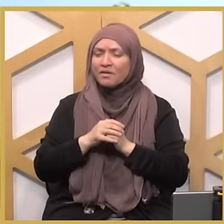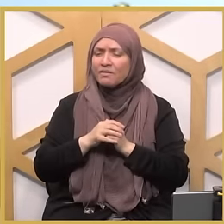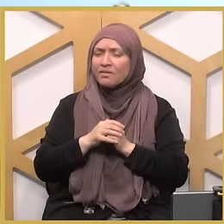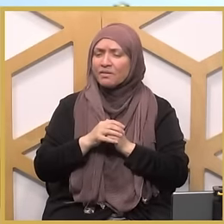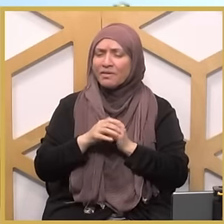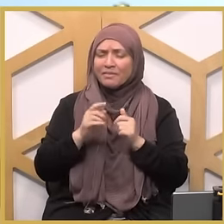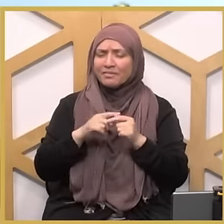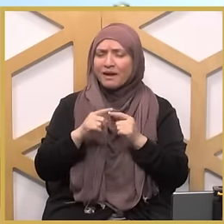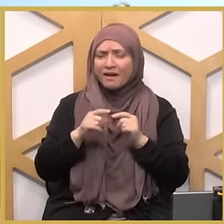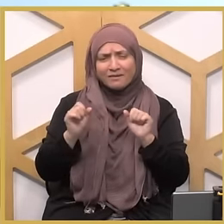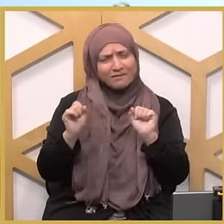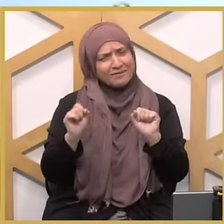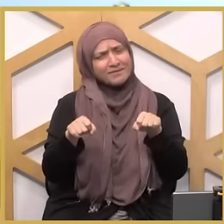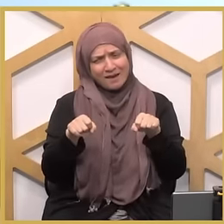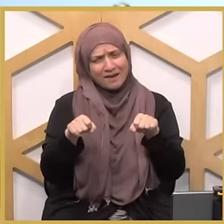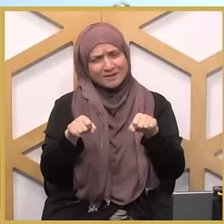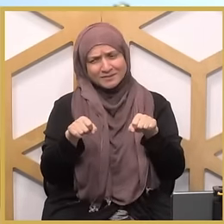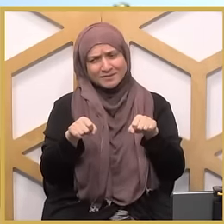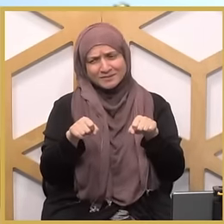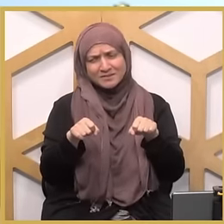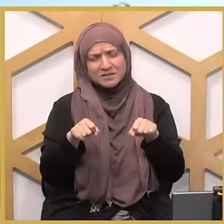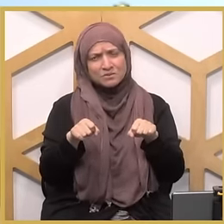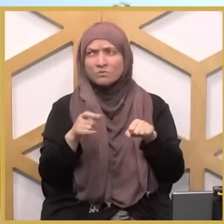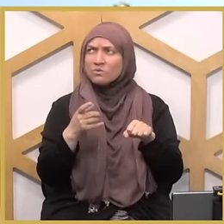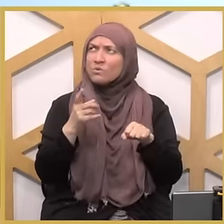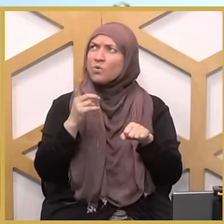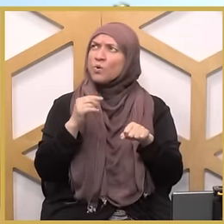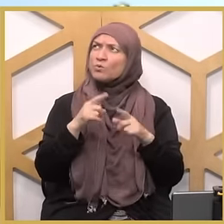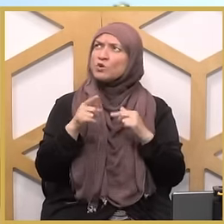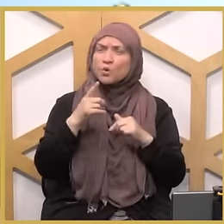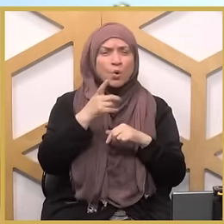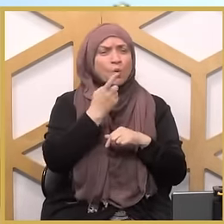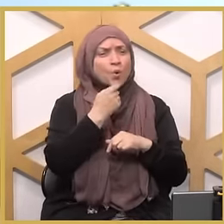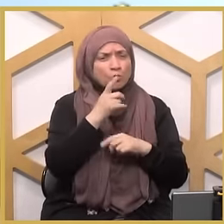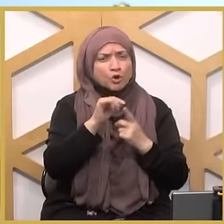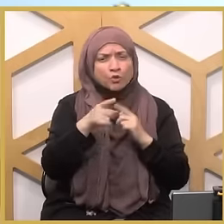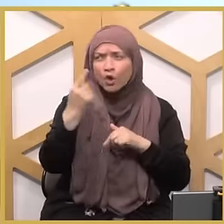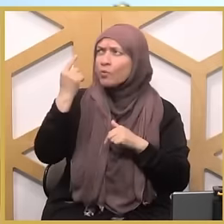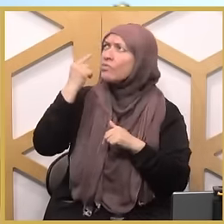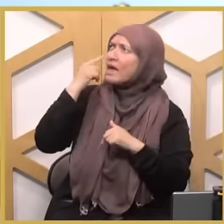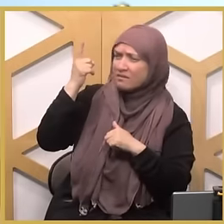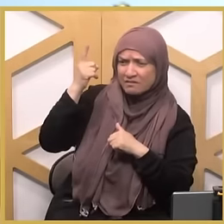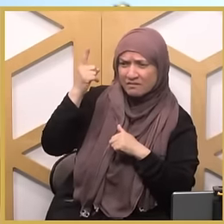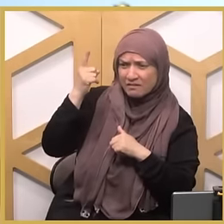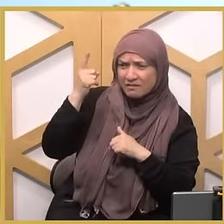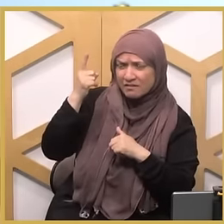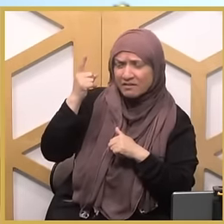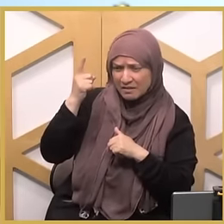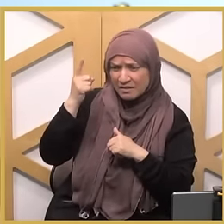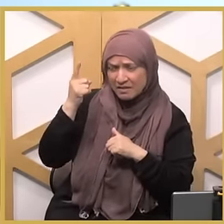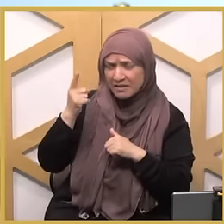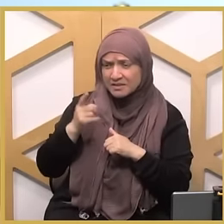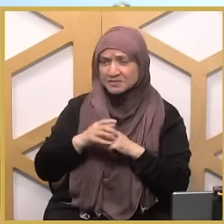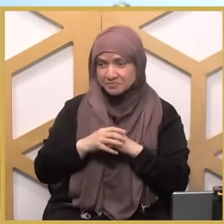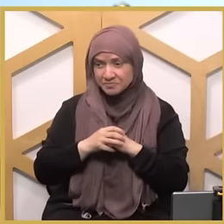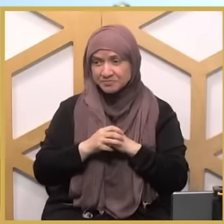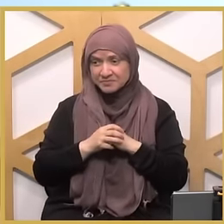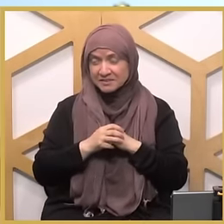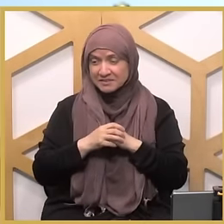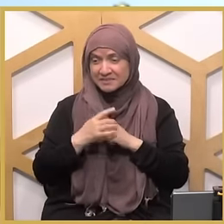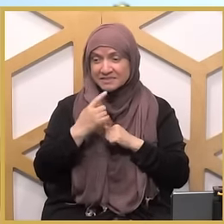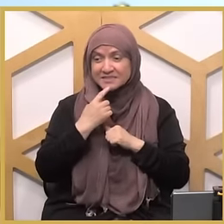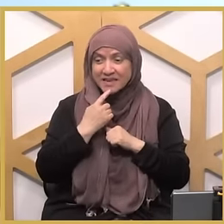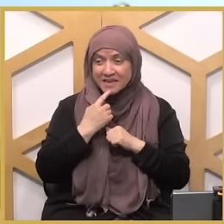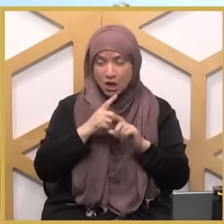this regard? Like, who does Allah subhanahu wa ta'ala just say, you know what? Go. It's a person who's falling and doesn't even care that they're